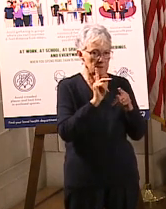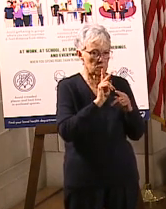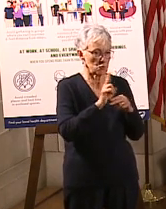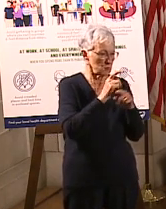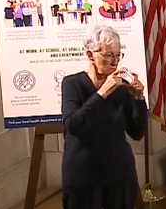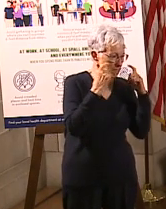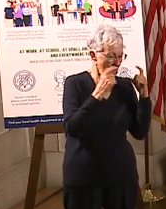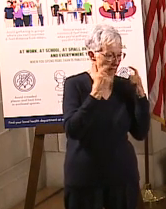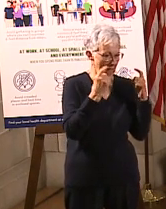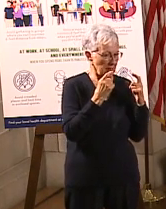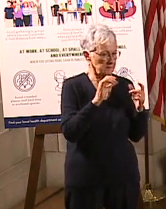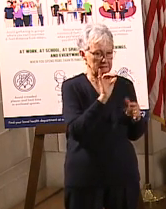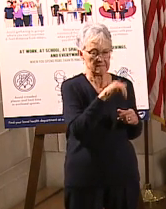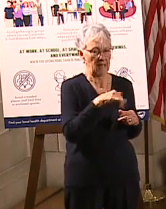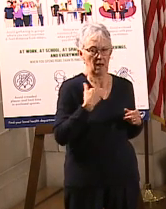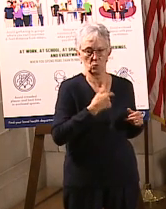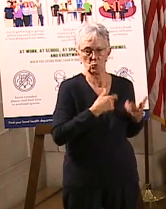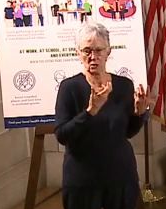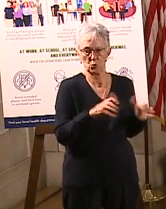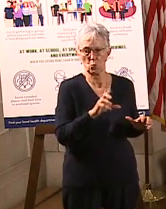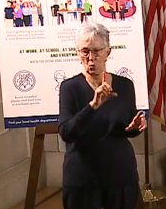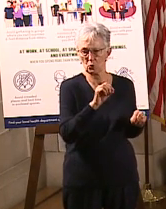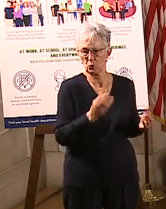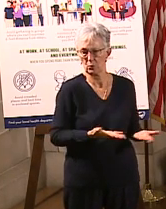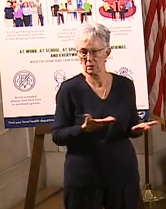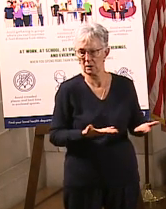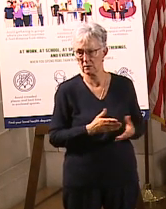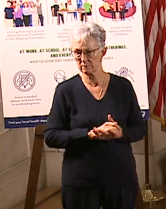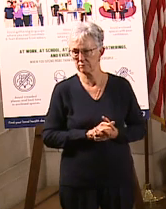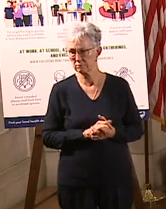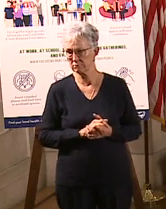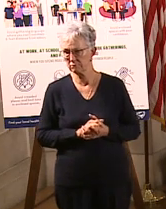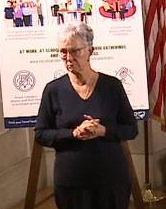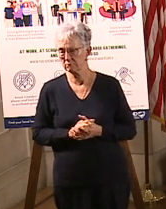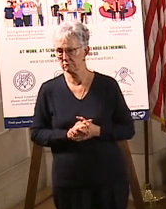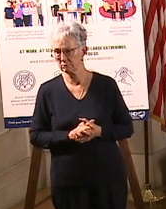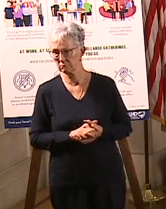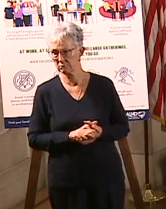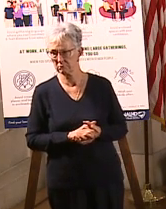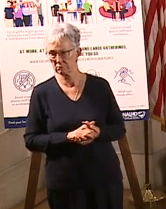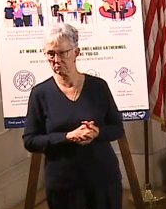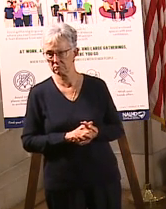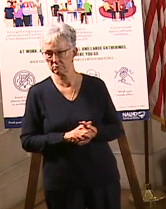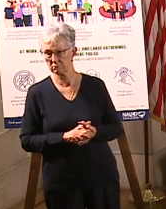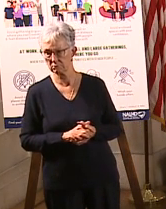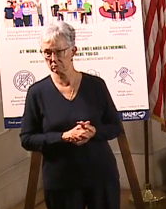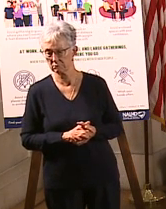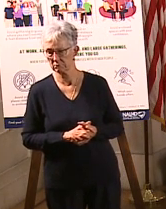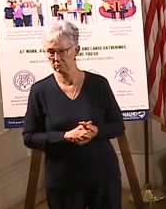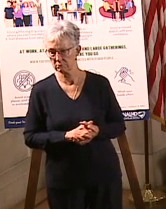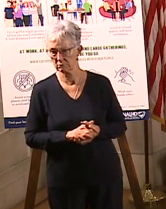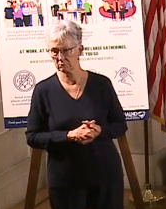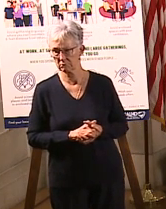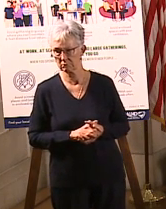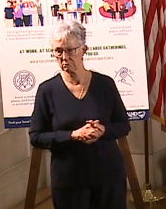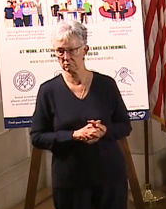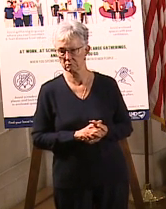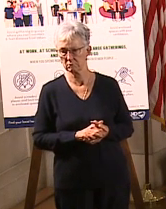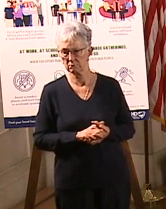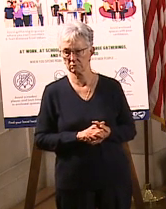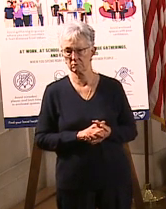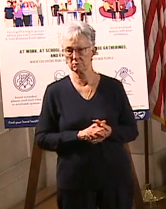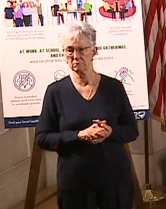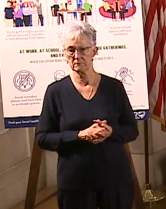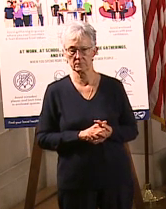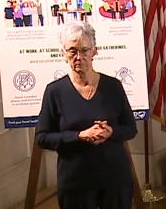Paul also wants to know, what is your level of concern about protesters storming the state capitol on January 17th? Have you asked for